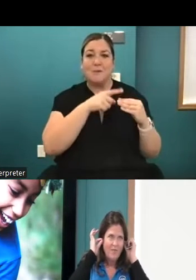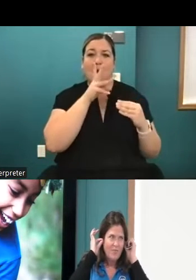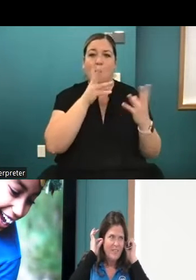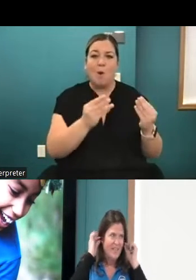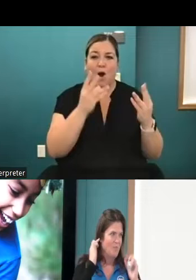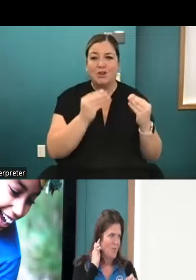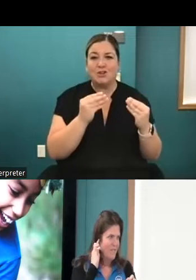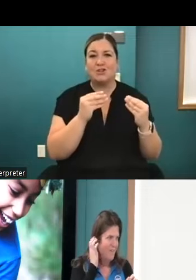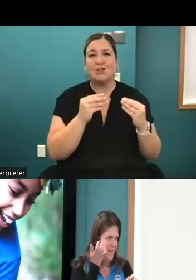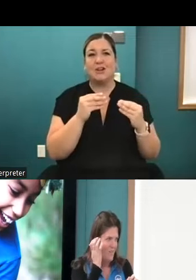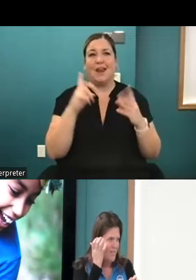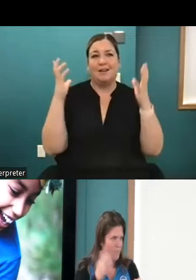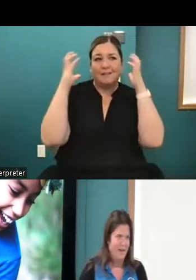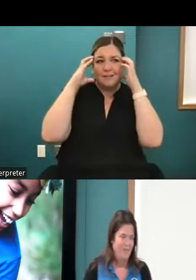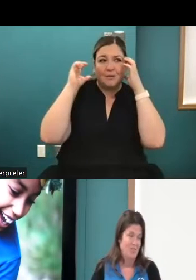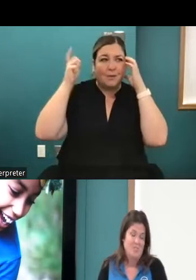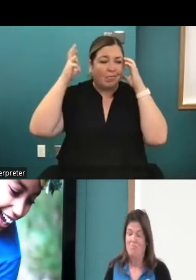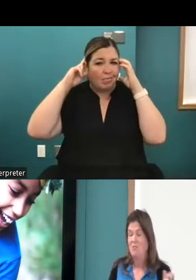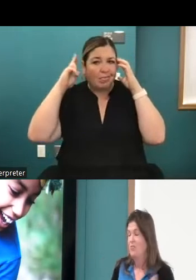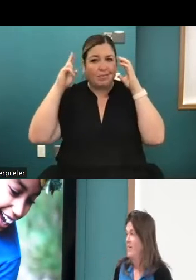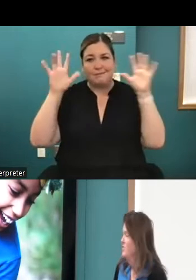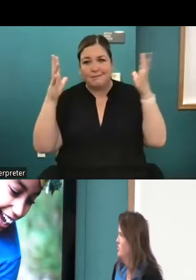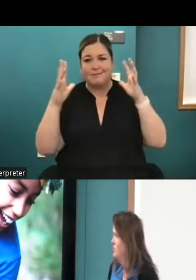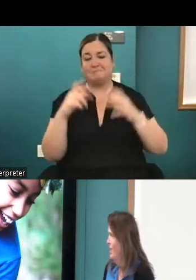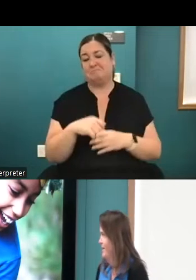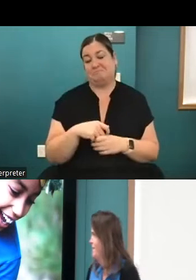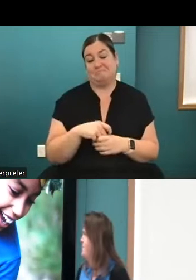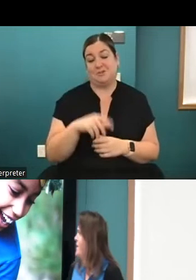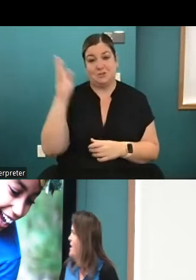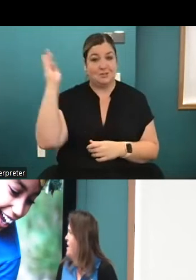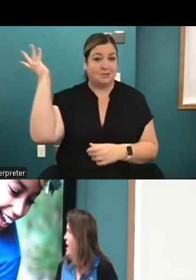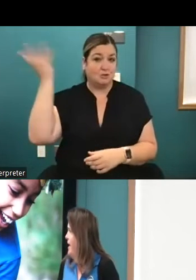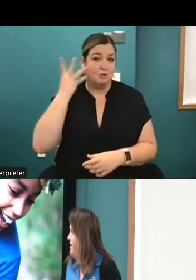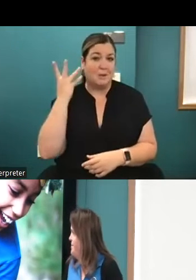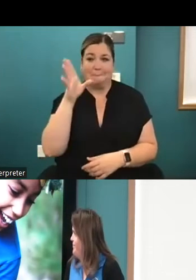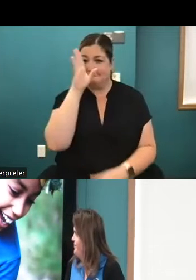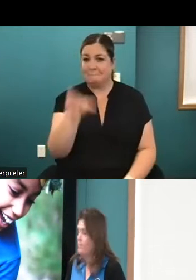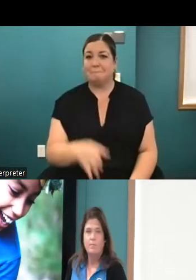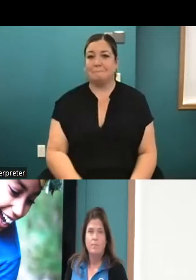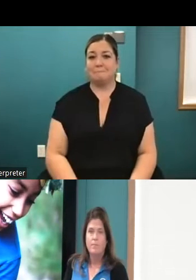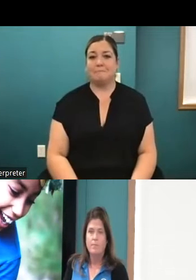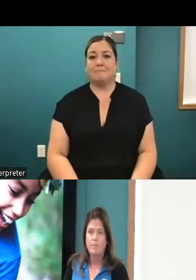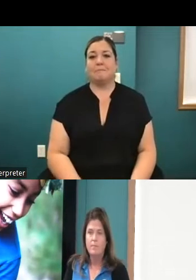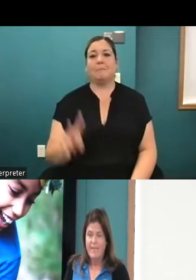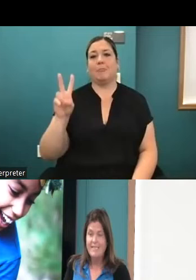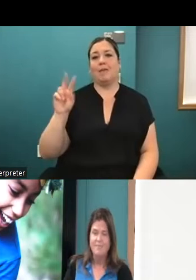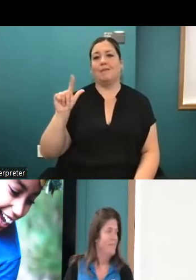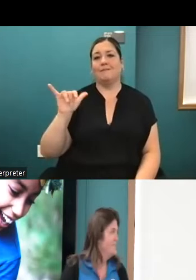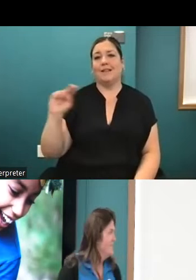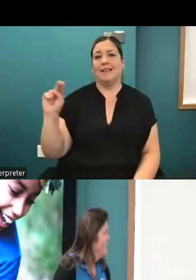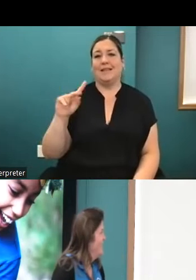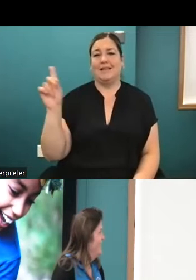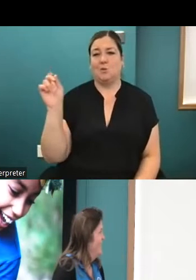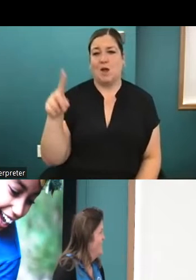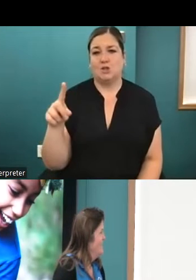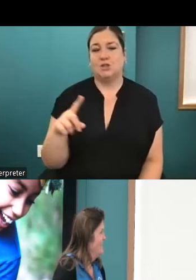her headphones in with her T mic in the right spot. It was great to stream directly. Can I ask a question? Yes. Sorry, I'm